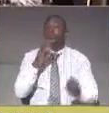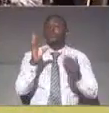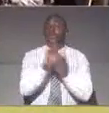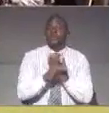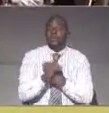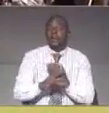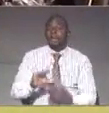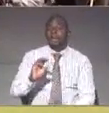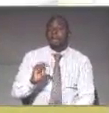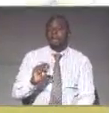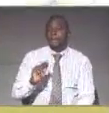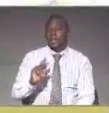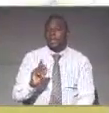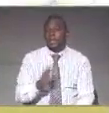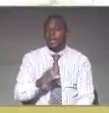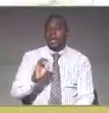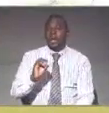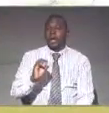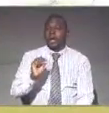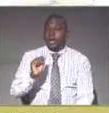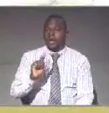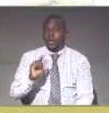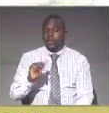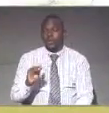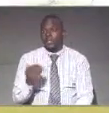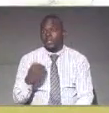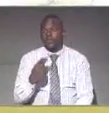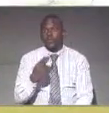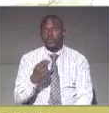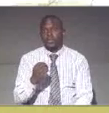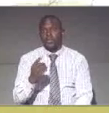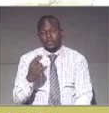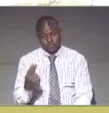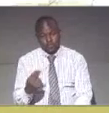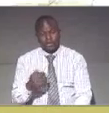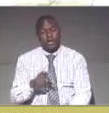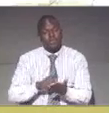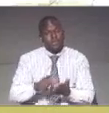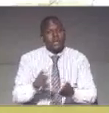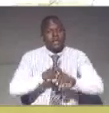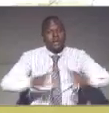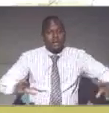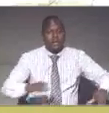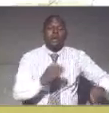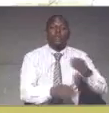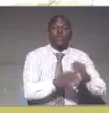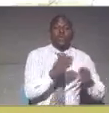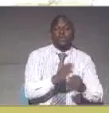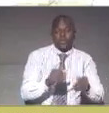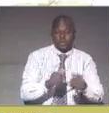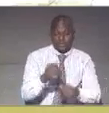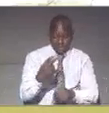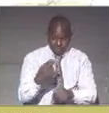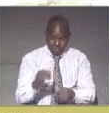Mark Aol Musoka. For your information, in 2002, I bought a piece of land where I put my home the following year in 2003